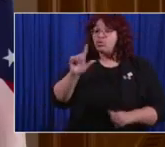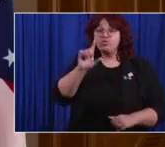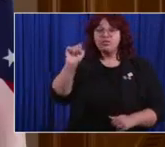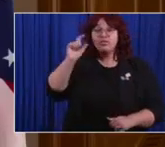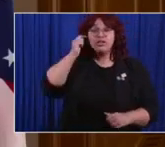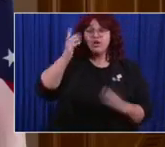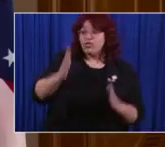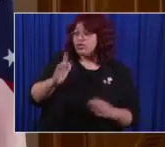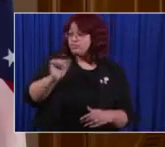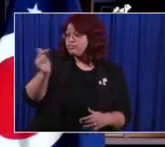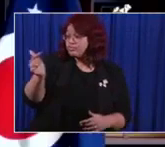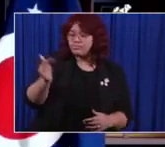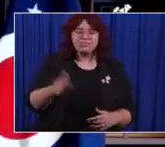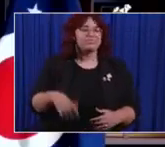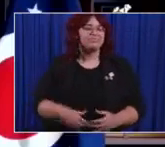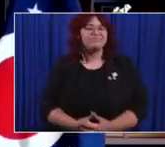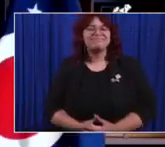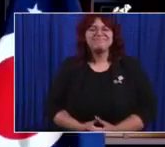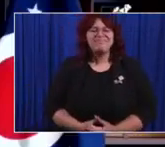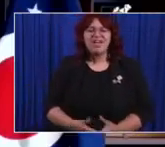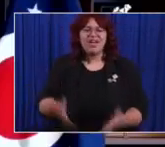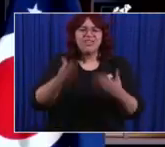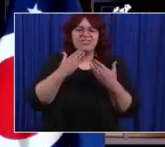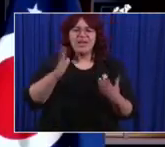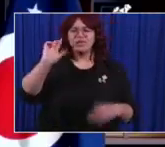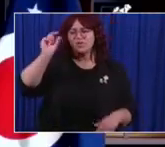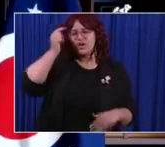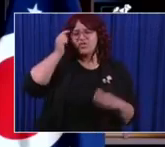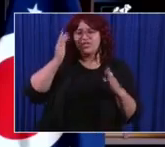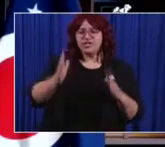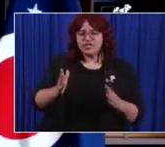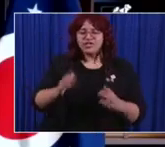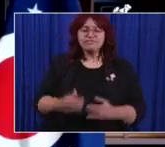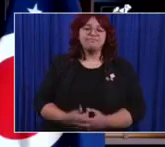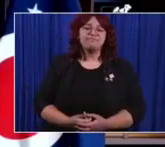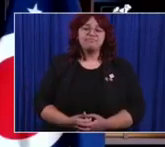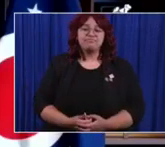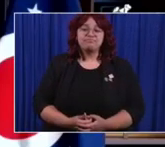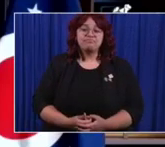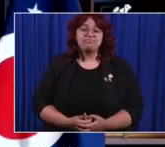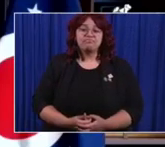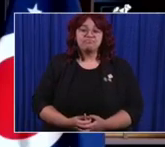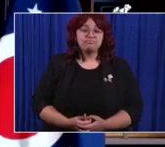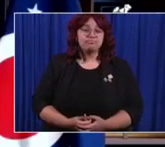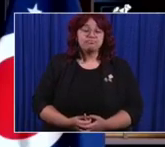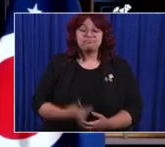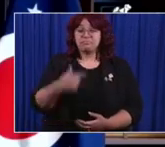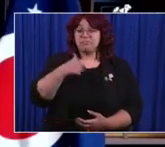Thank you, Governor. I just have one quick update, and